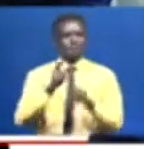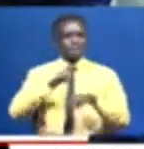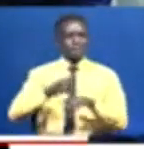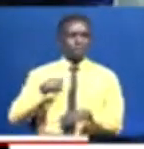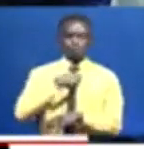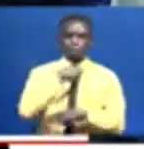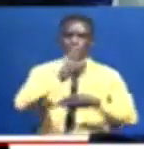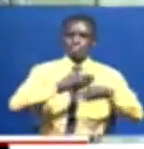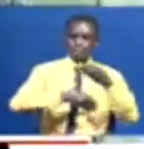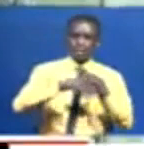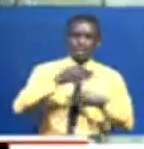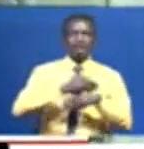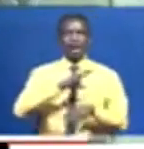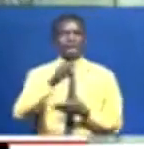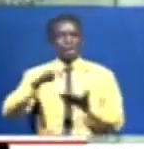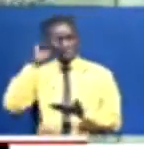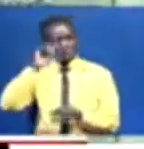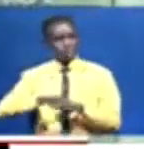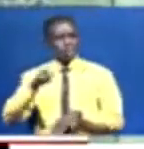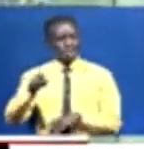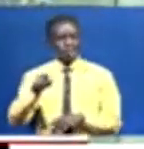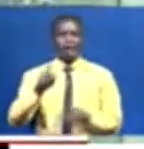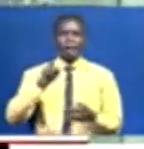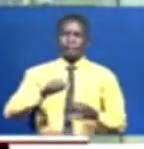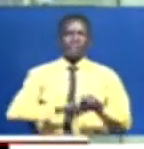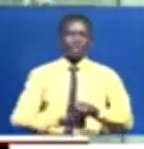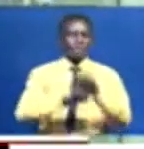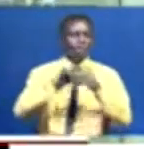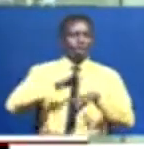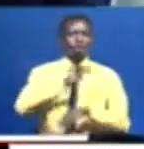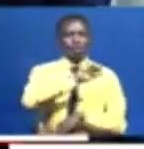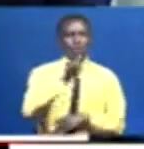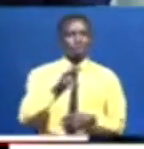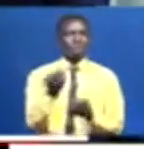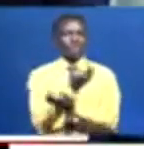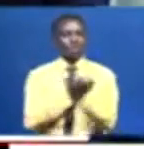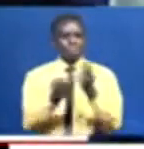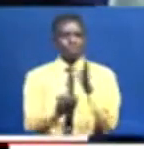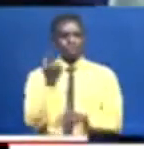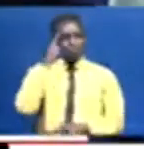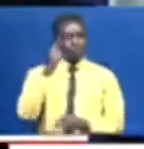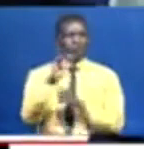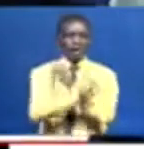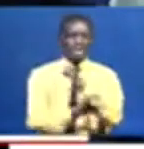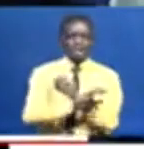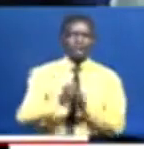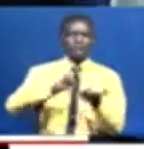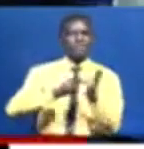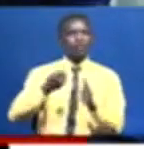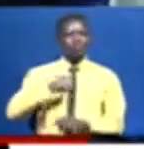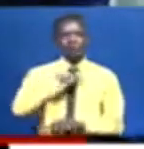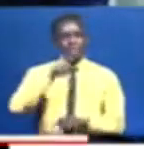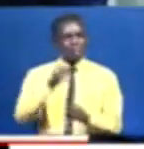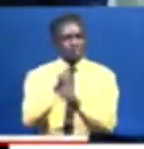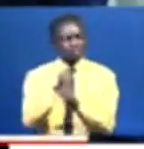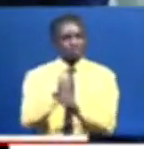infrastructure to support innovation and boost the economy and growth of the country, we should do it with a mindset of have